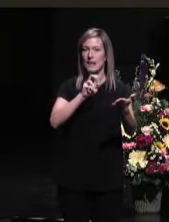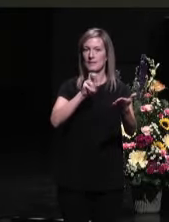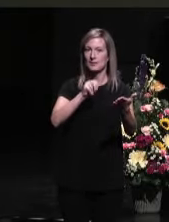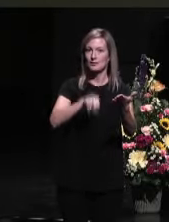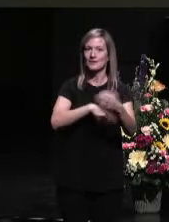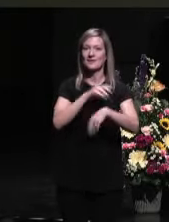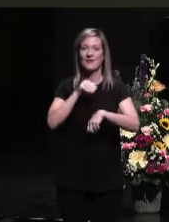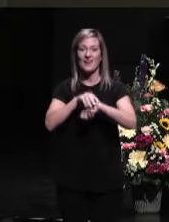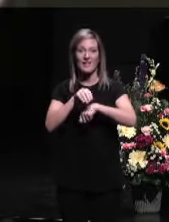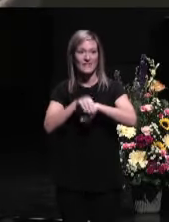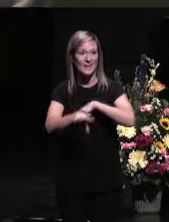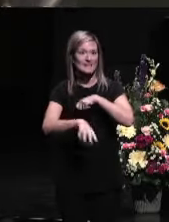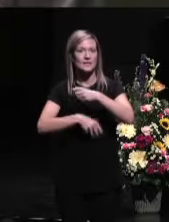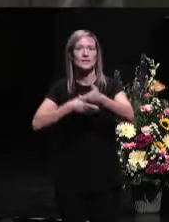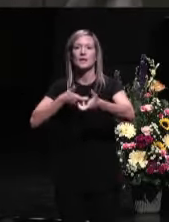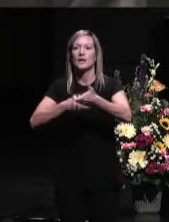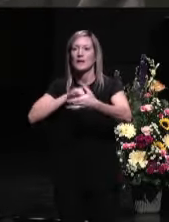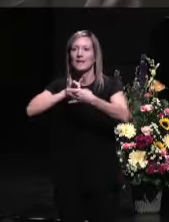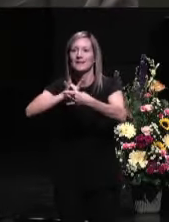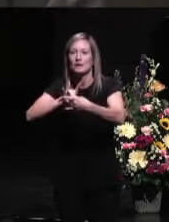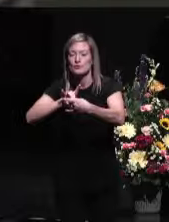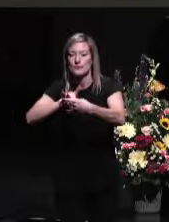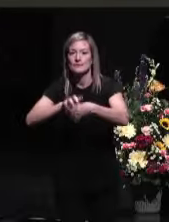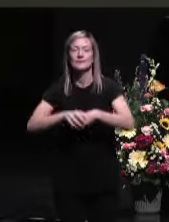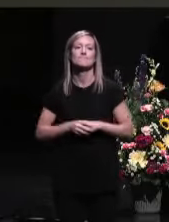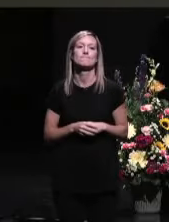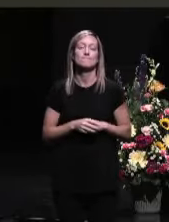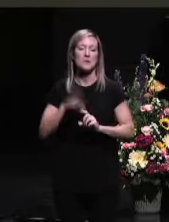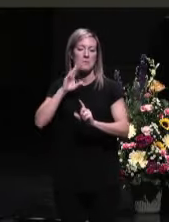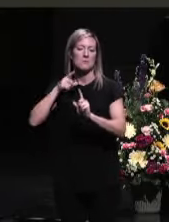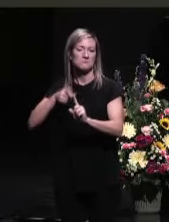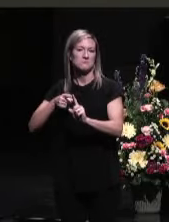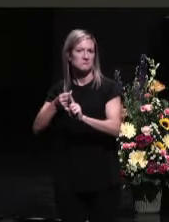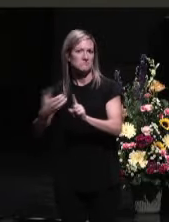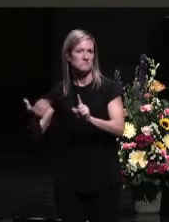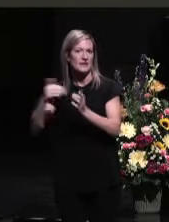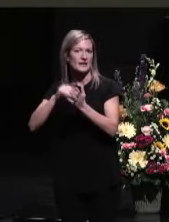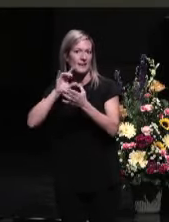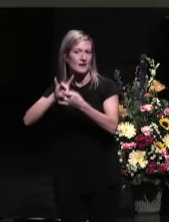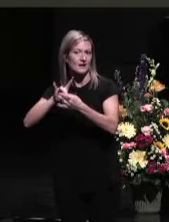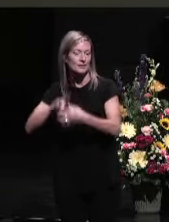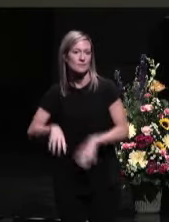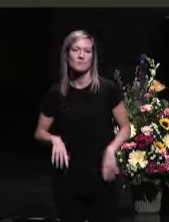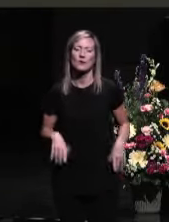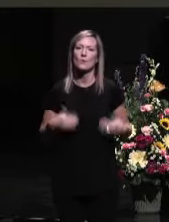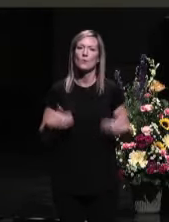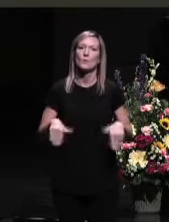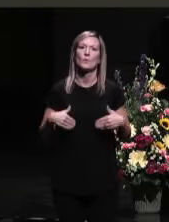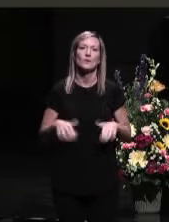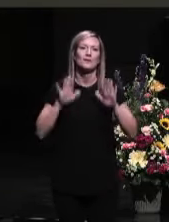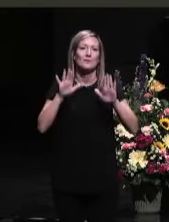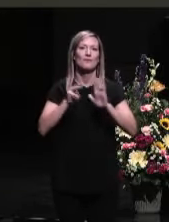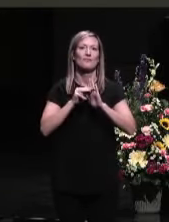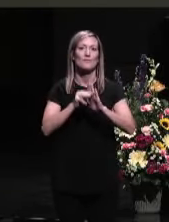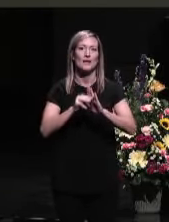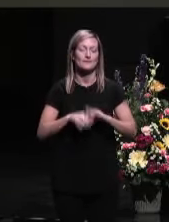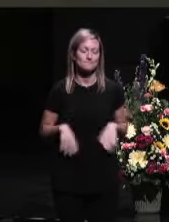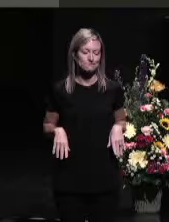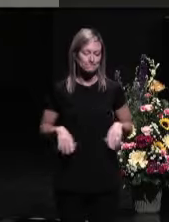about engagement, and I'm going to come back to that when I wrap up. Honors College growth, great role model. Flex degrees meeting